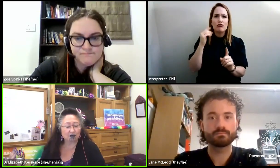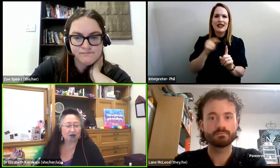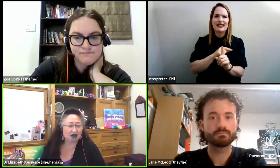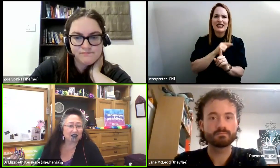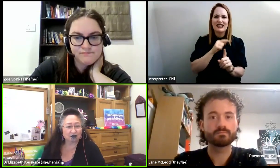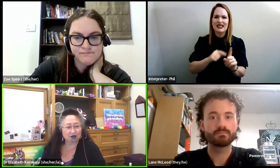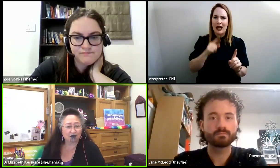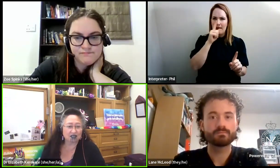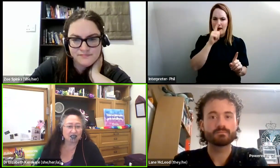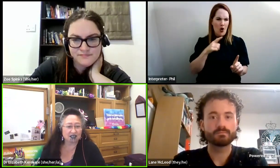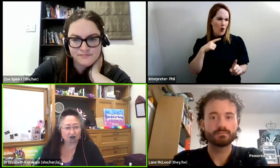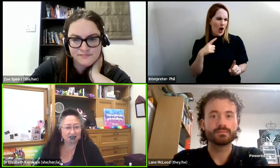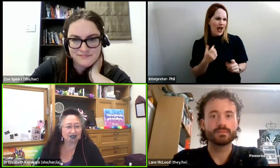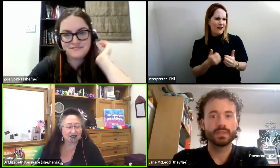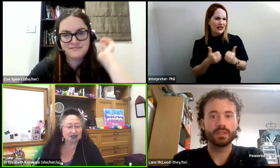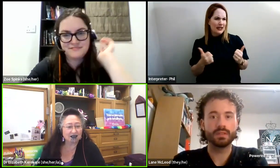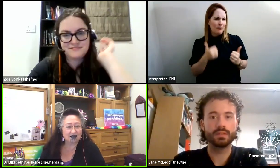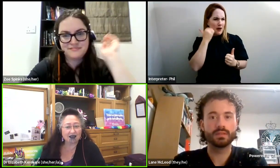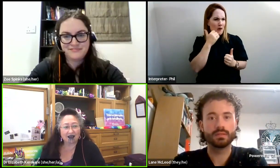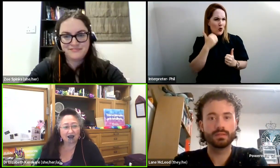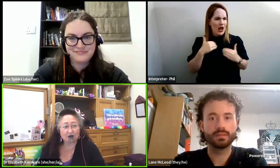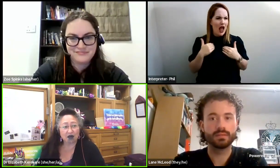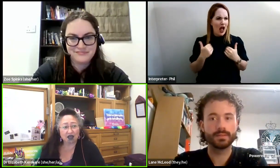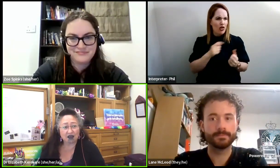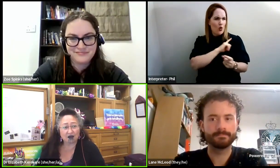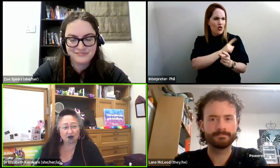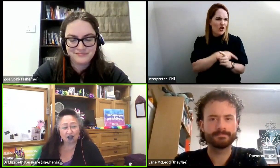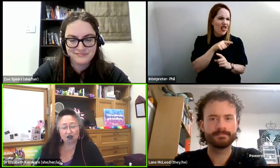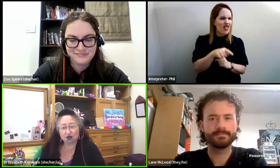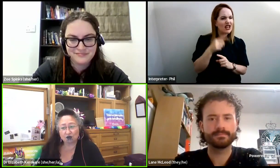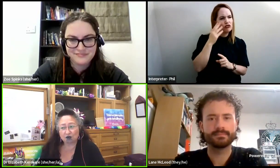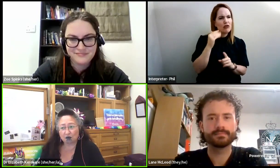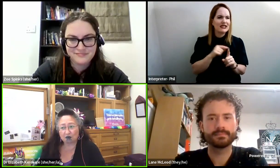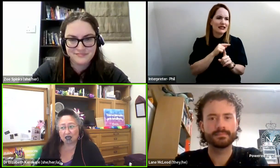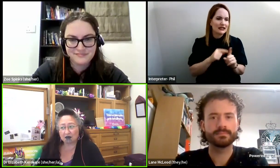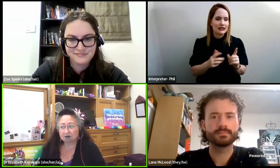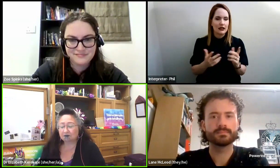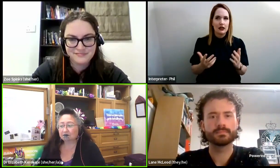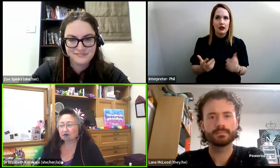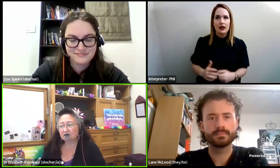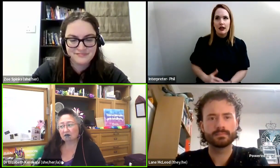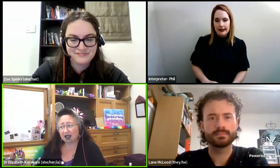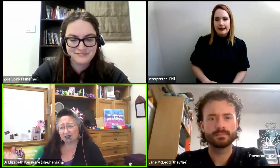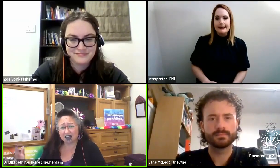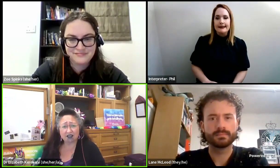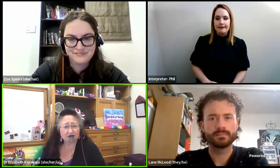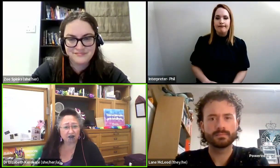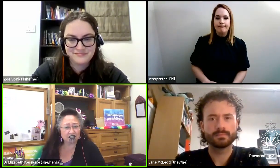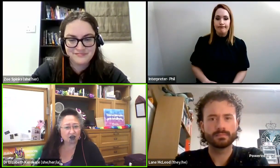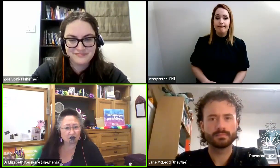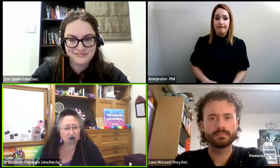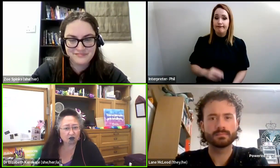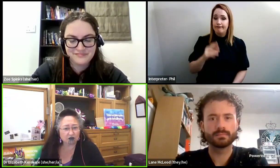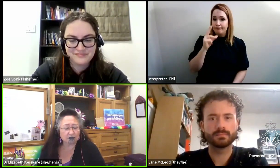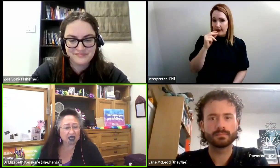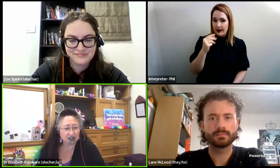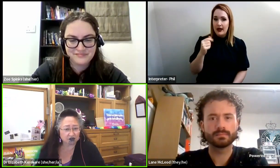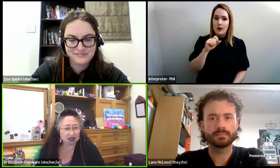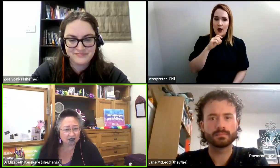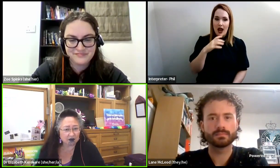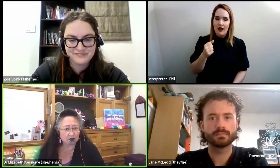have a separate Māori Health Authority? It's racist. We're going to probably have another fresh onslaught